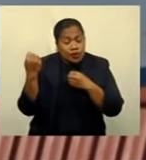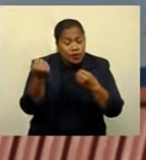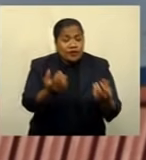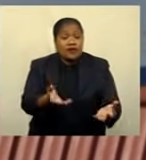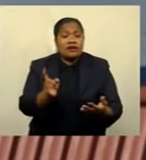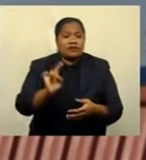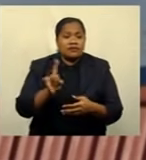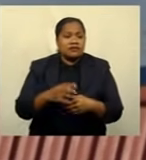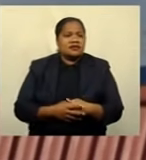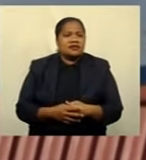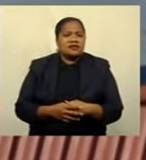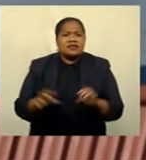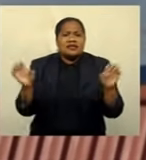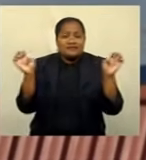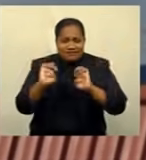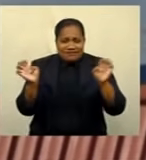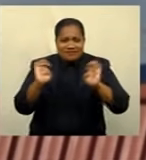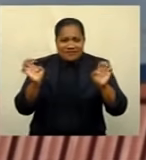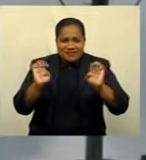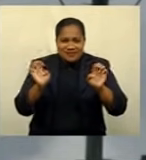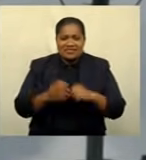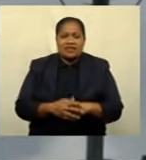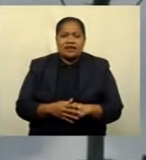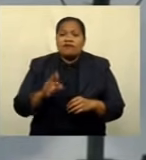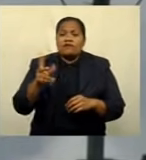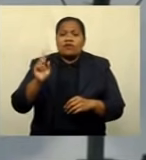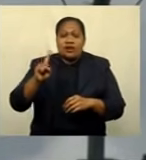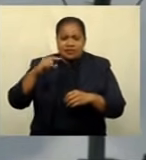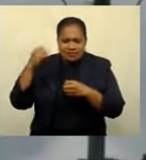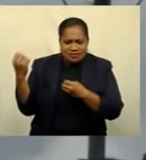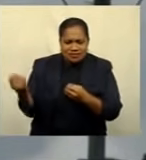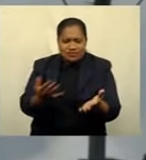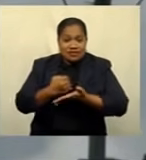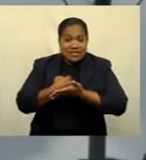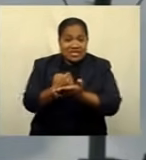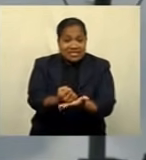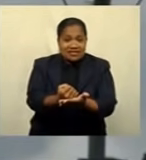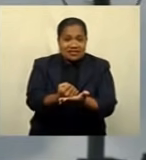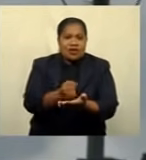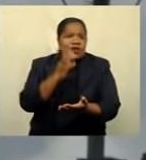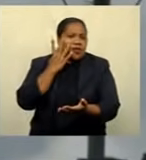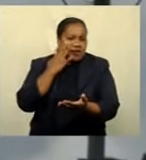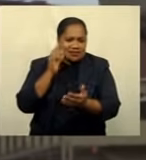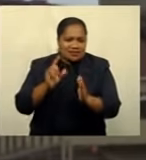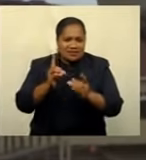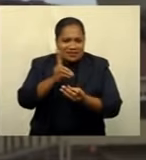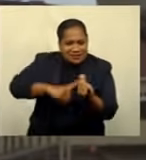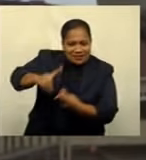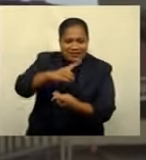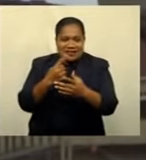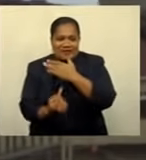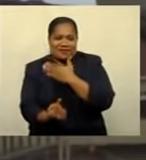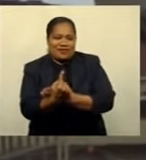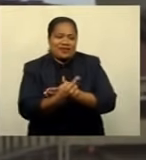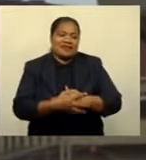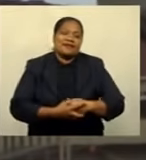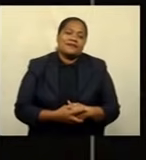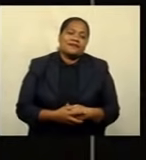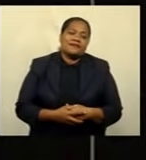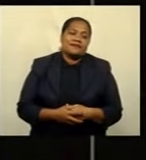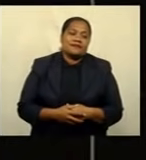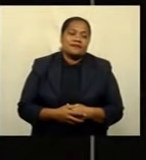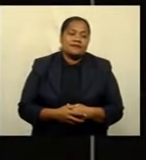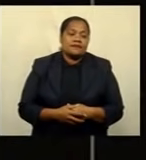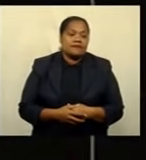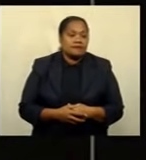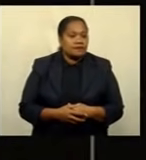portable satellite-based solutions for the deployment of appropriate assistance in times of disasters. Eleanor Turangaiviu, FBC